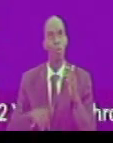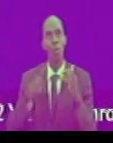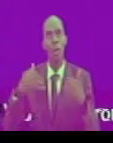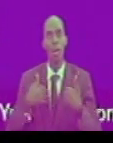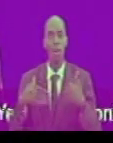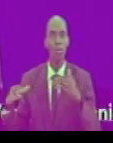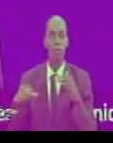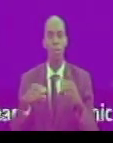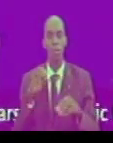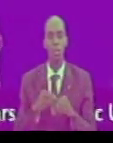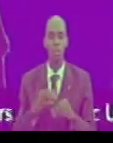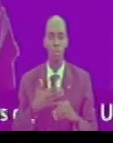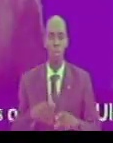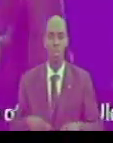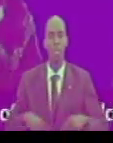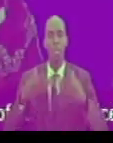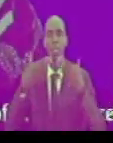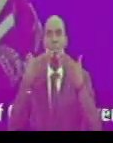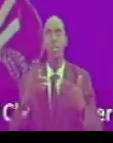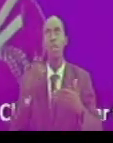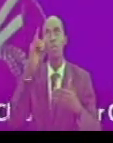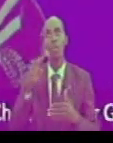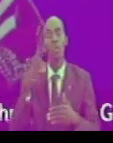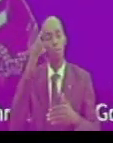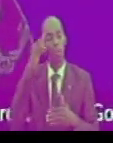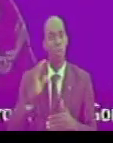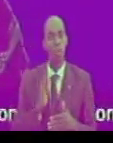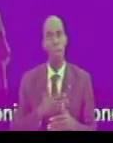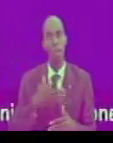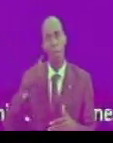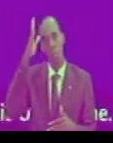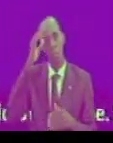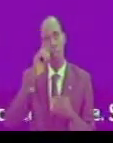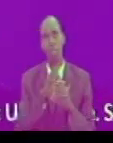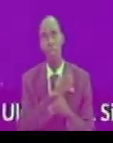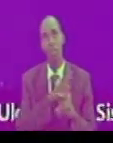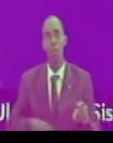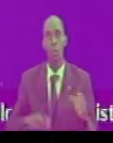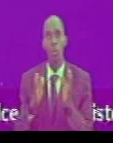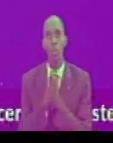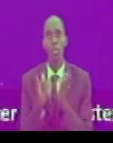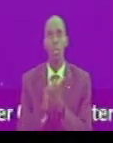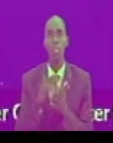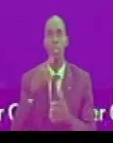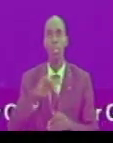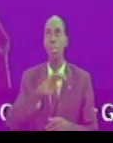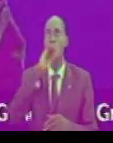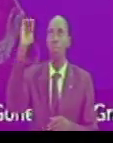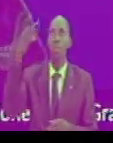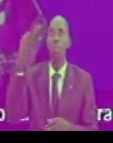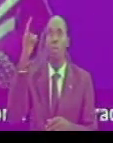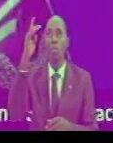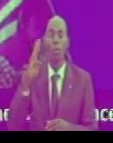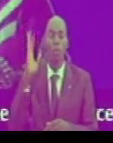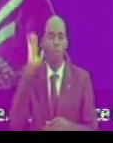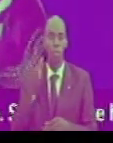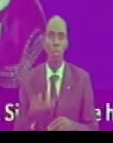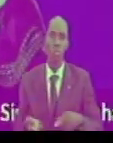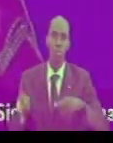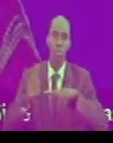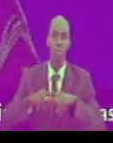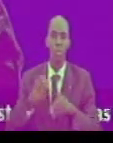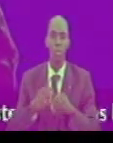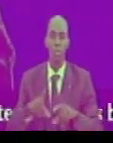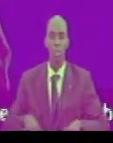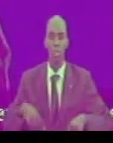multiply in your life, Father, in Jesus' name. Praise the Lord. We now return. Okay, we have a second